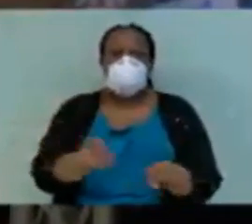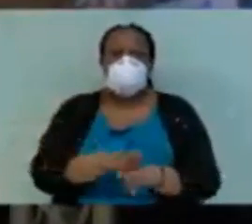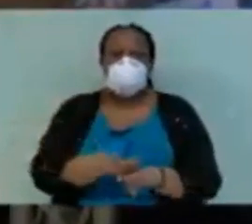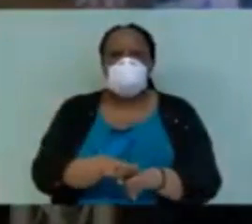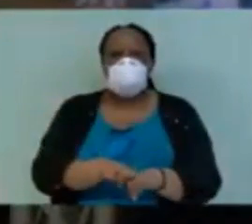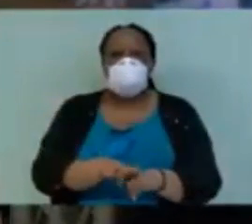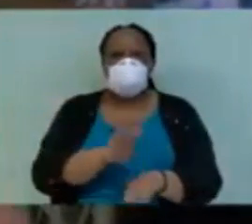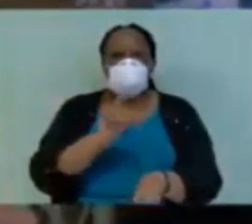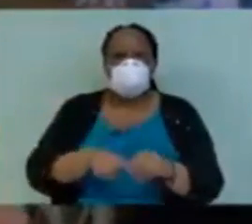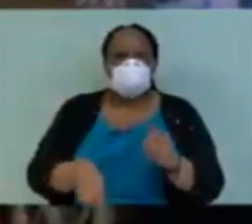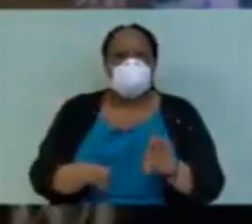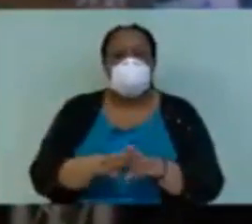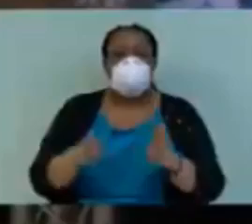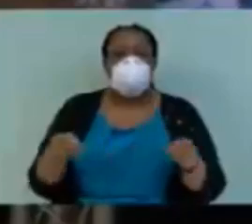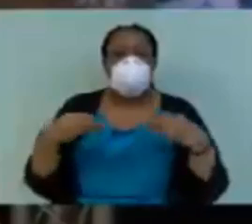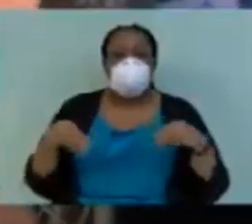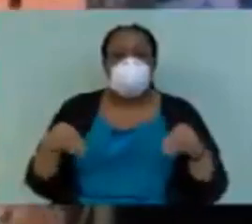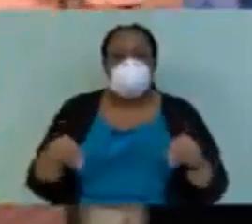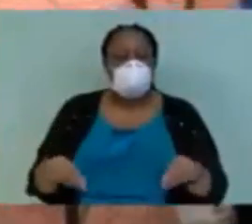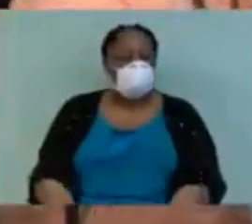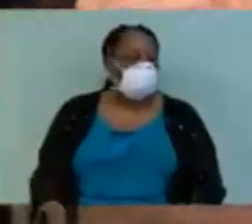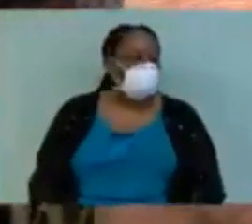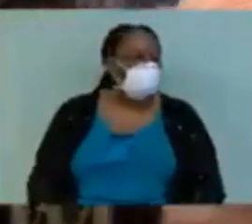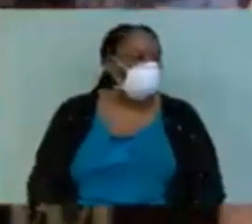to you, we will be